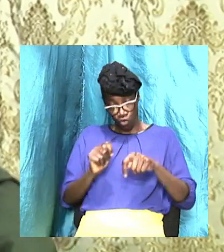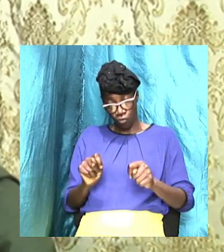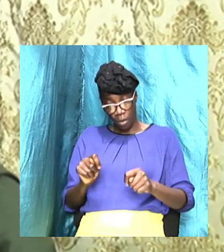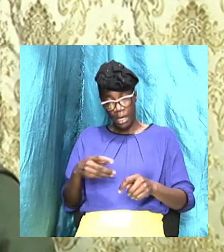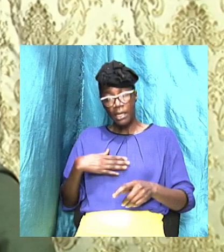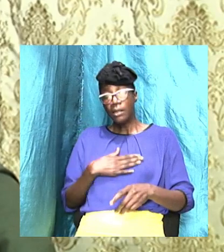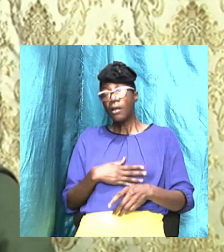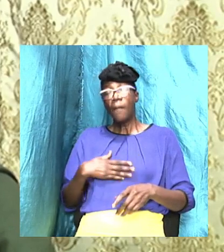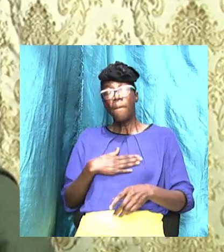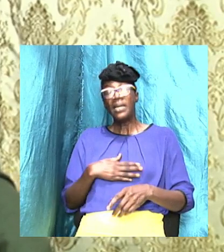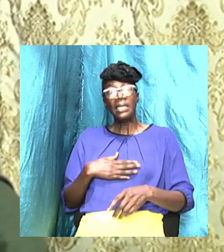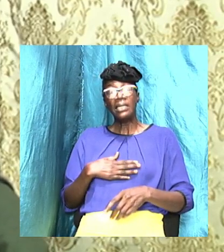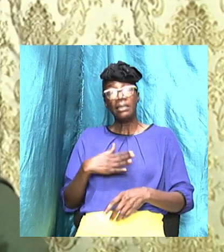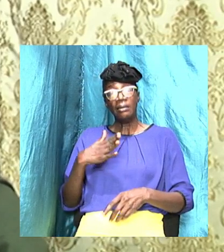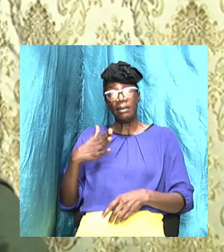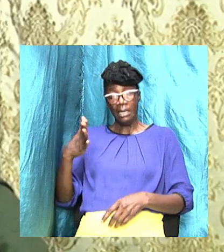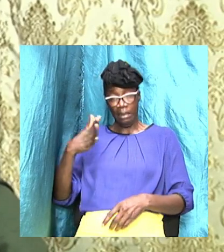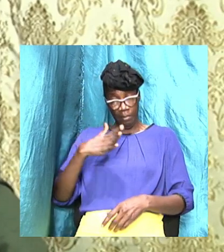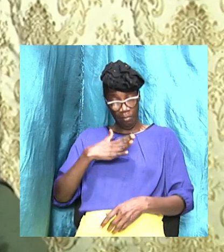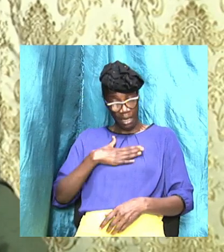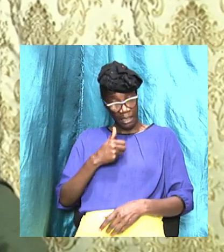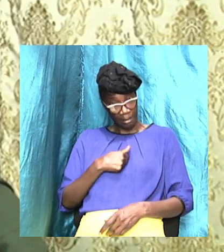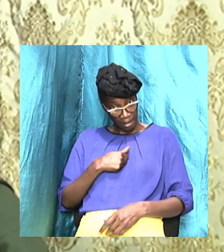you cannot please God.